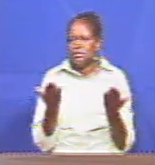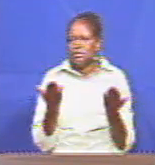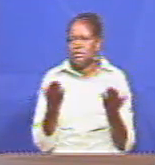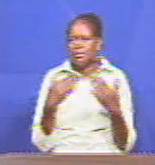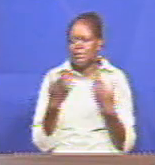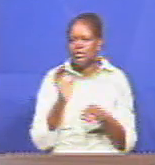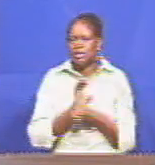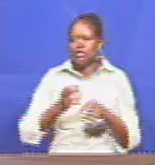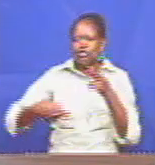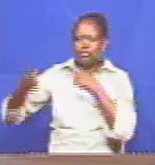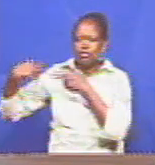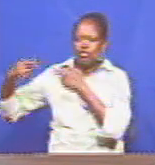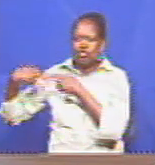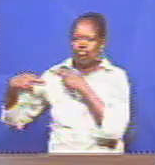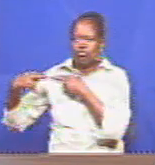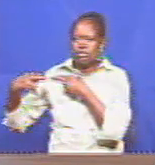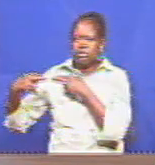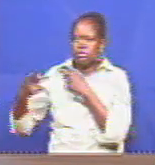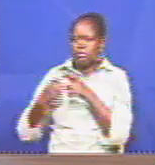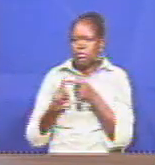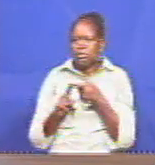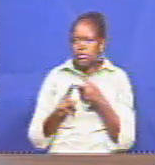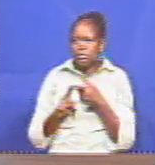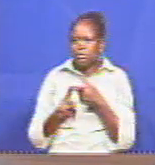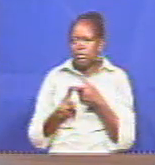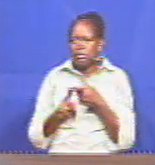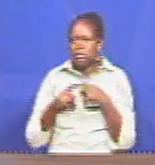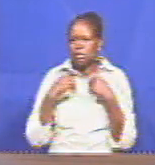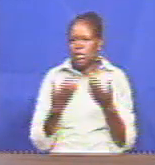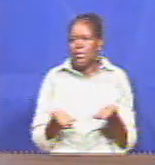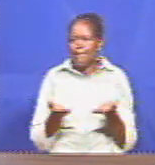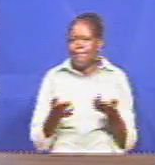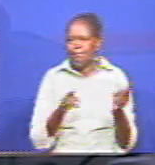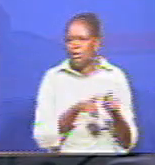church history, mostly, and about also